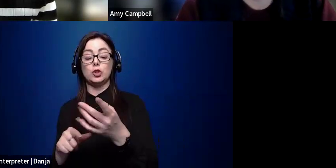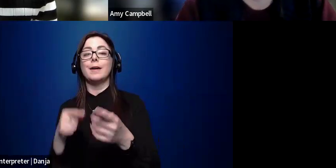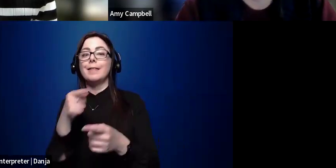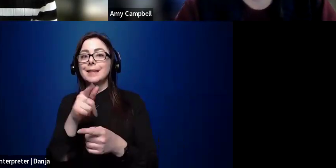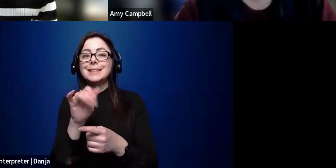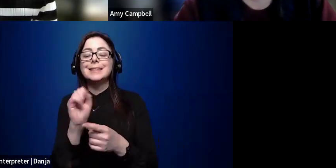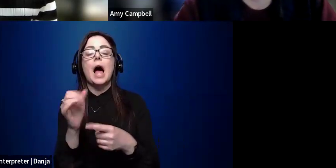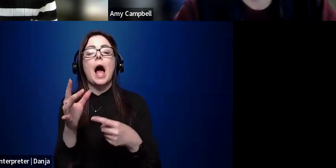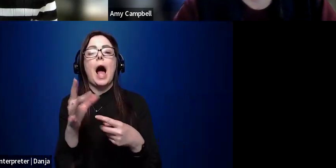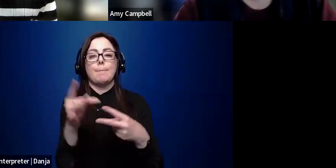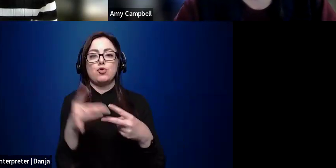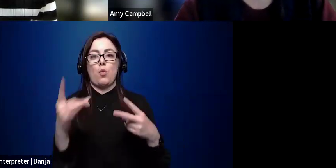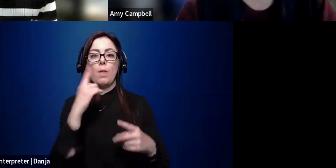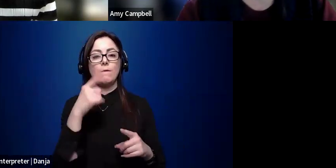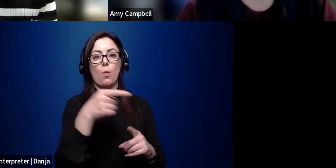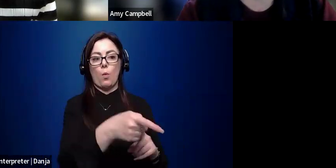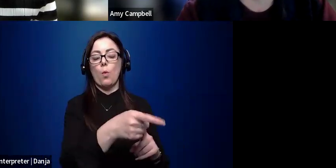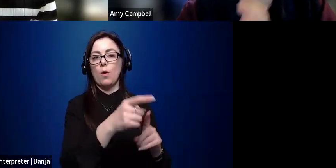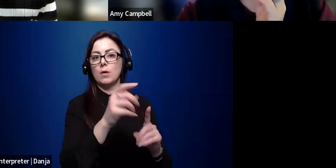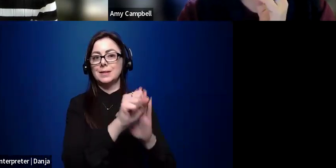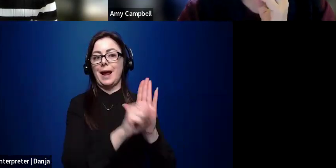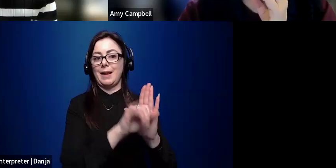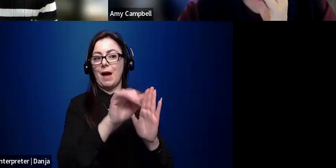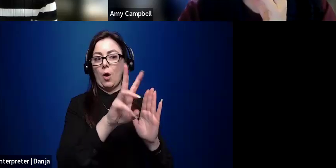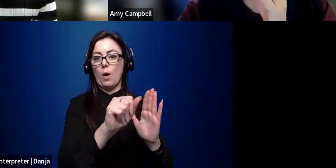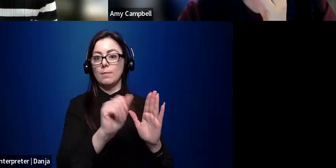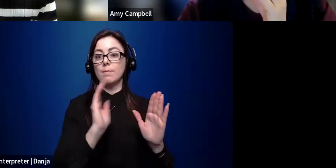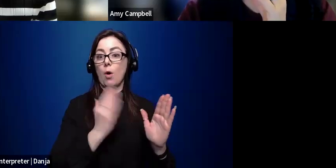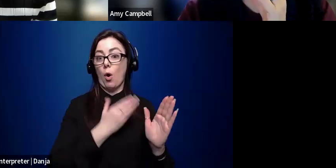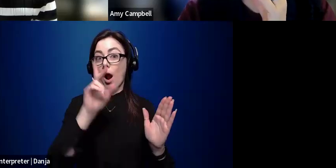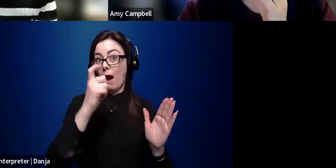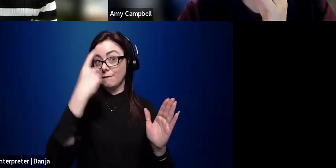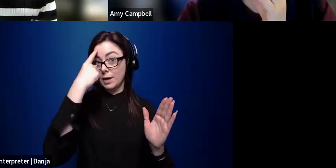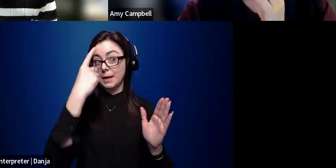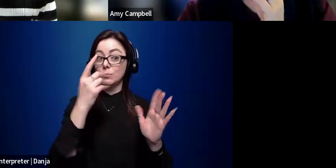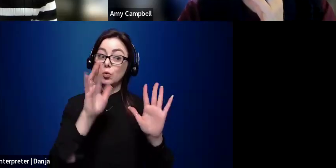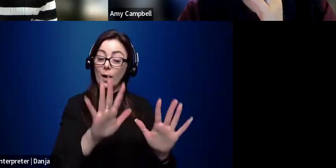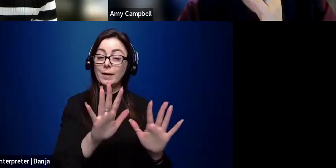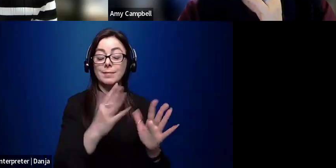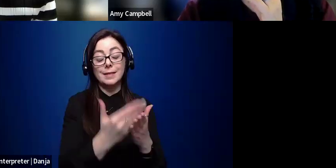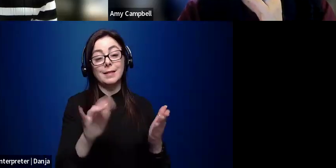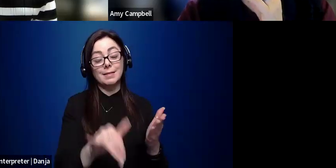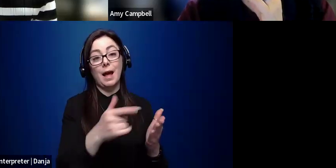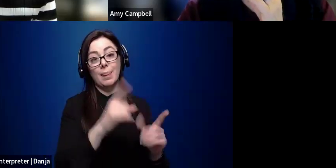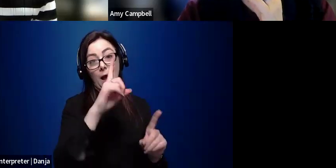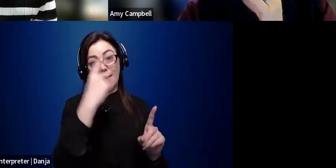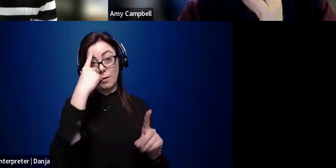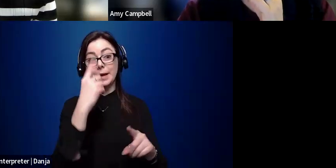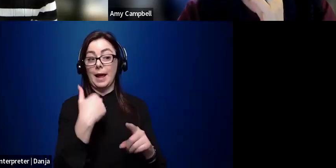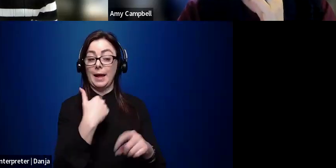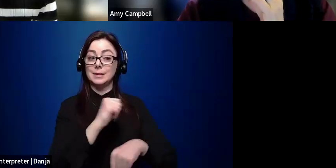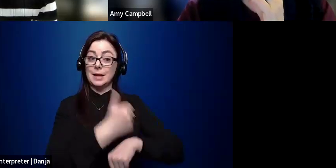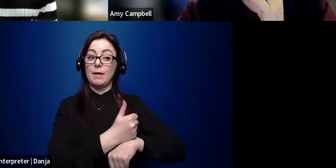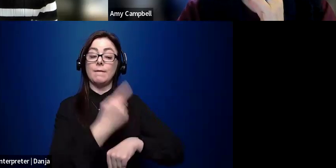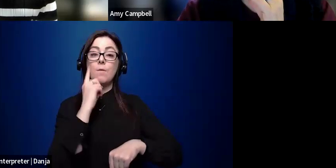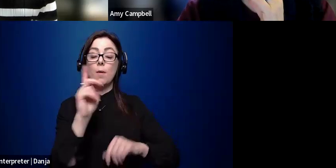great thing that Iowa, the state of Iowa, our government has put in place for Iowans who We